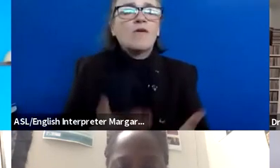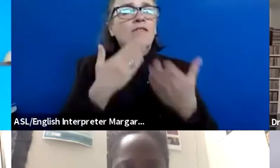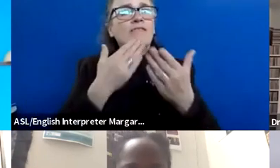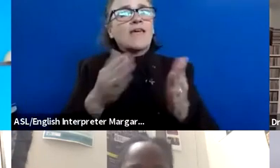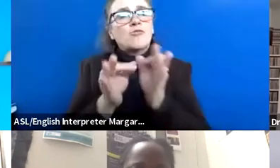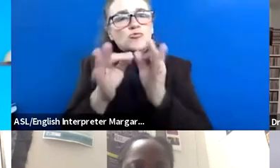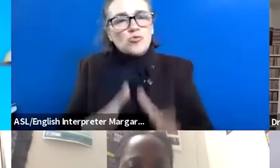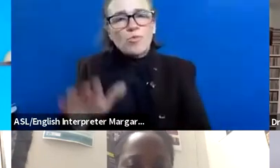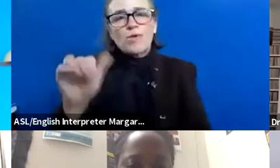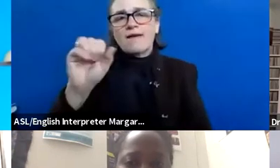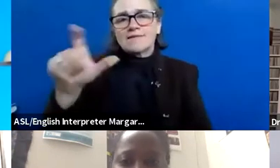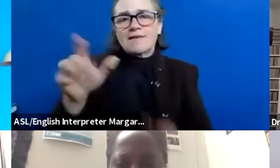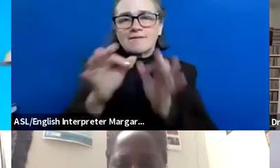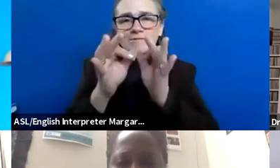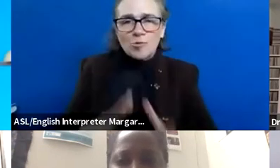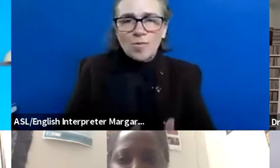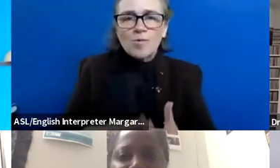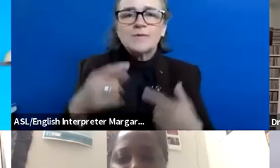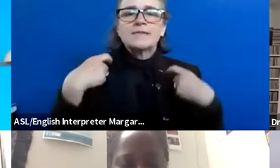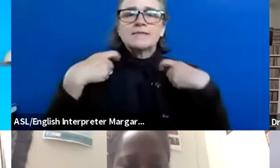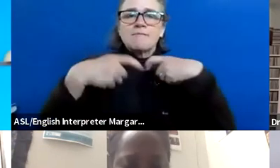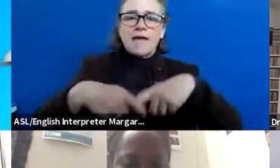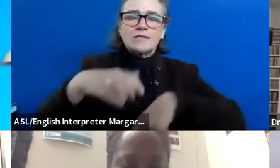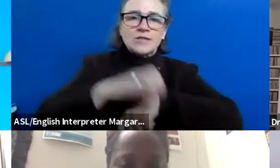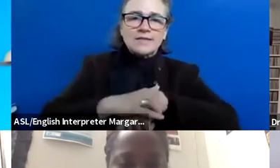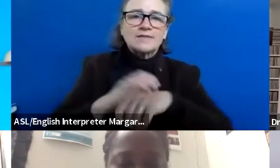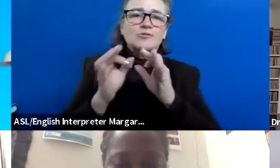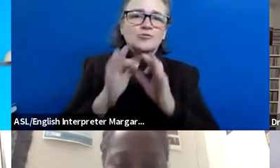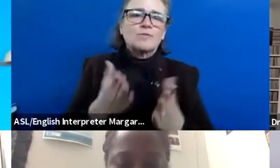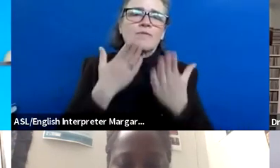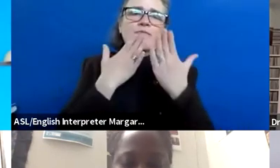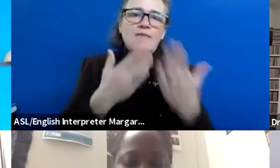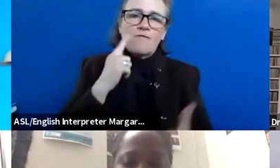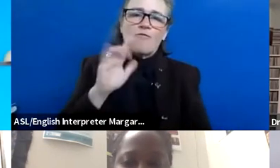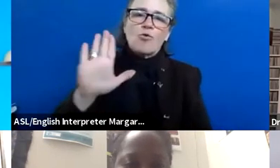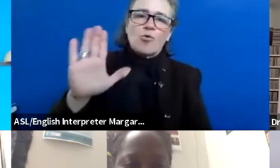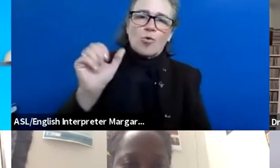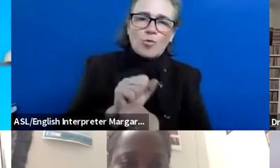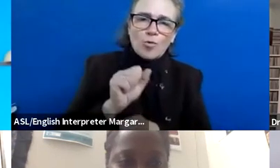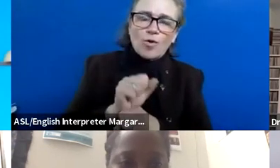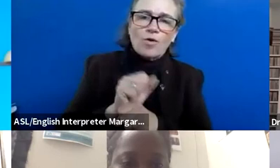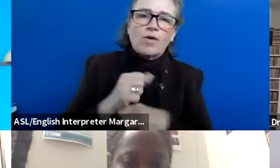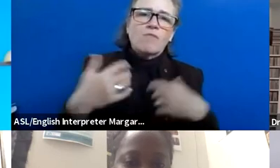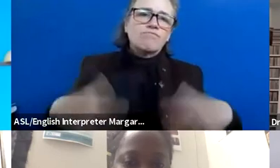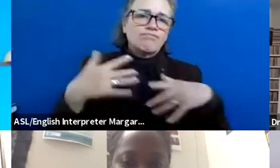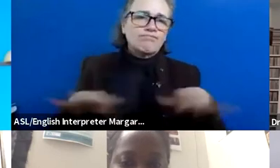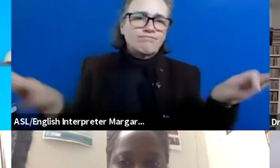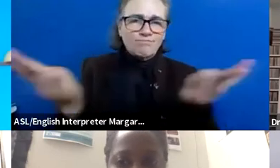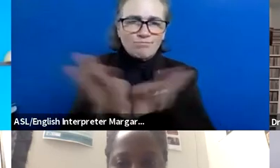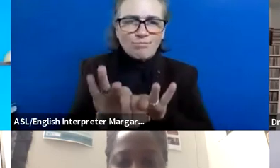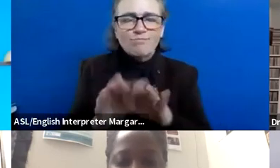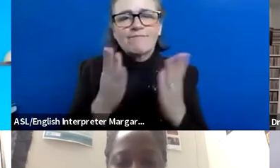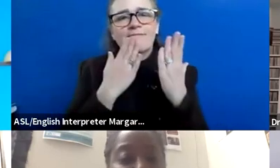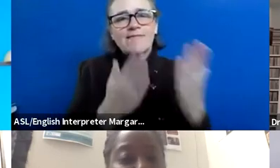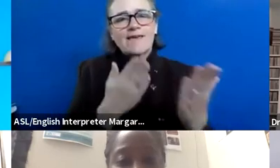with the ASL and the Spanish language interpreters. It was so much work, and I just want to acknowledge how important that was for